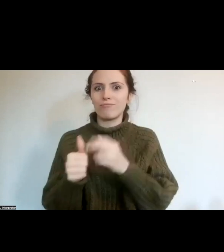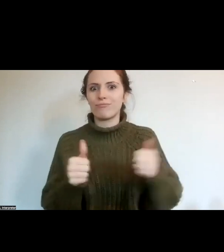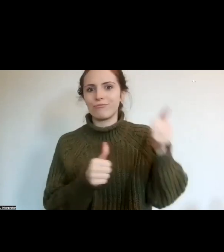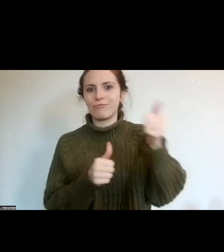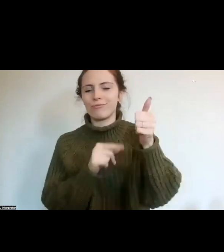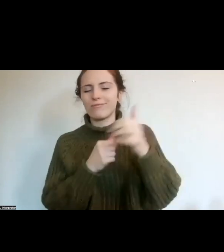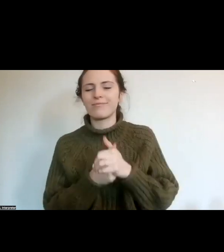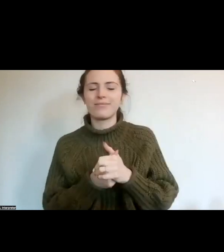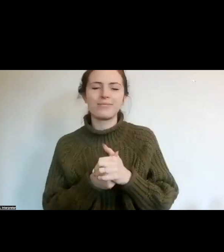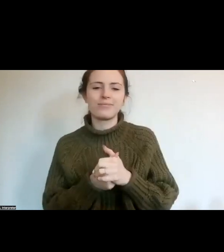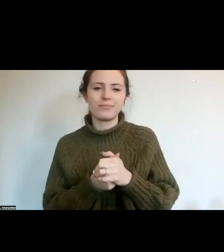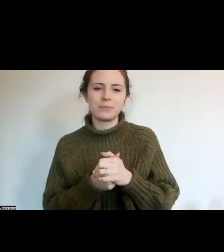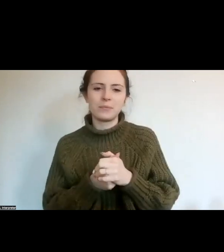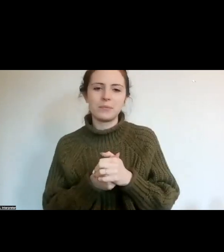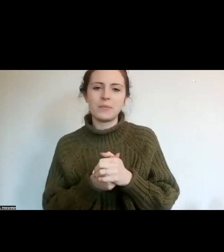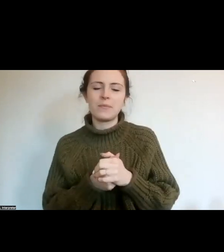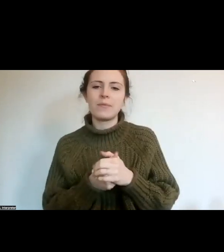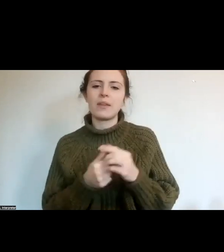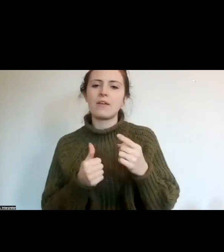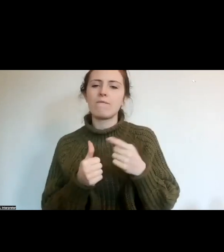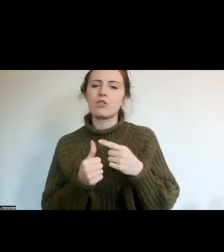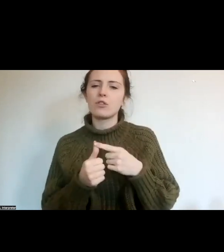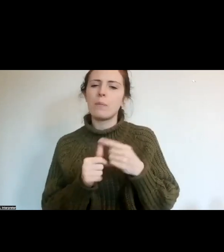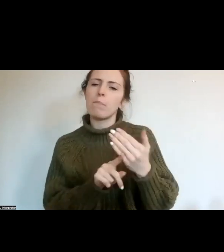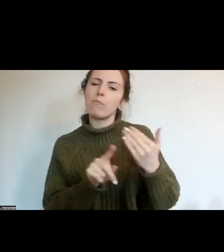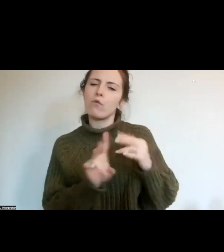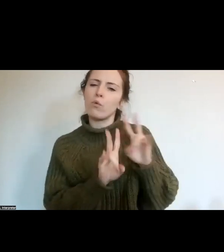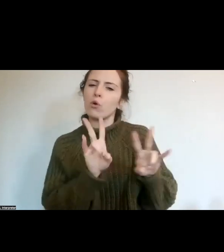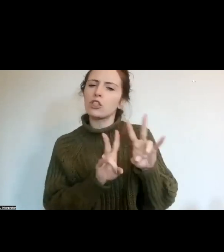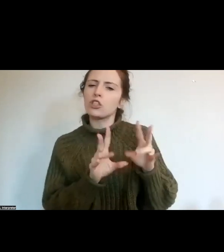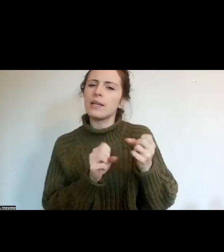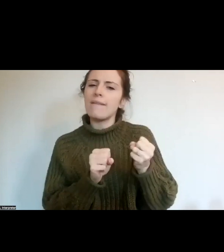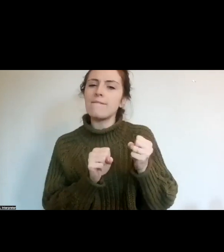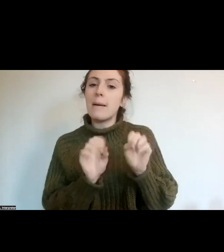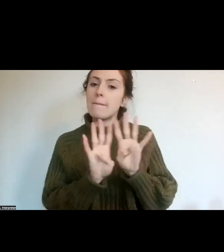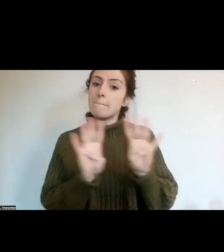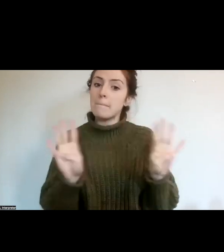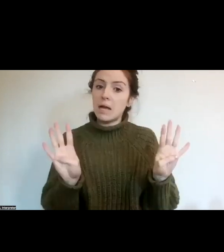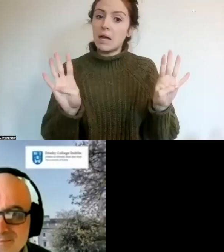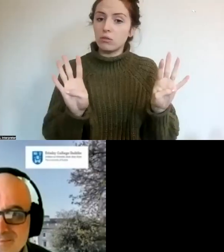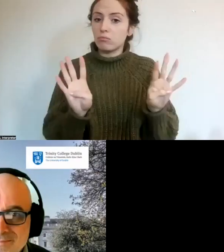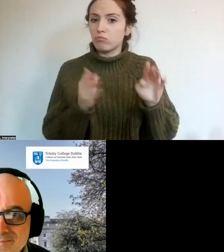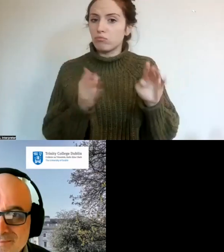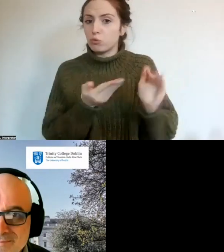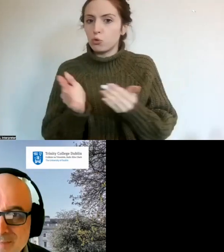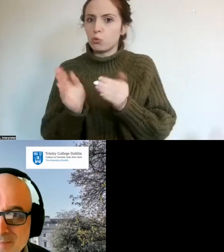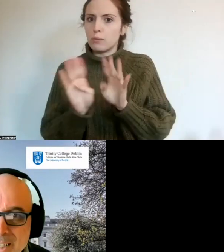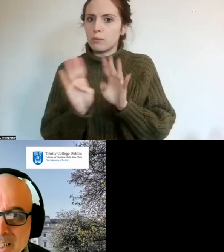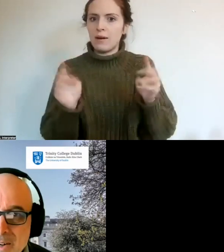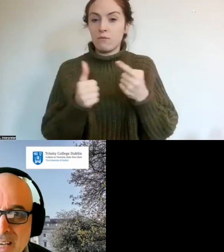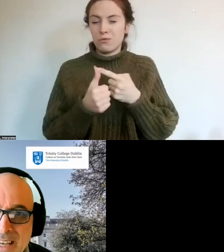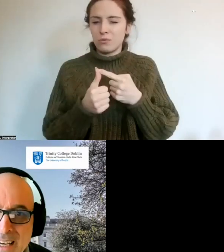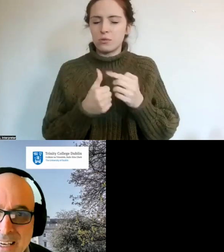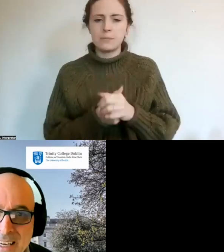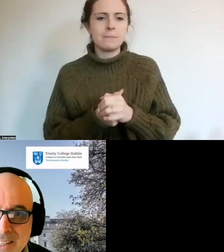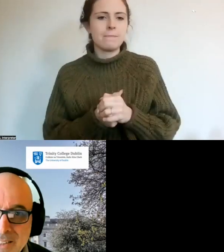get started. But first, Fintan put together a great panel for us today. So I'm going to let Fintan introduce the panel to you first.